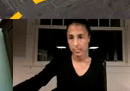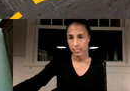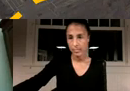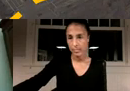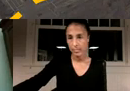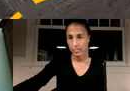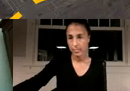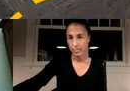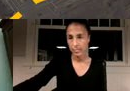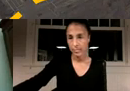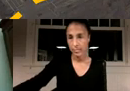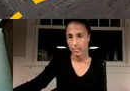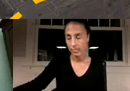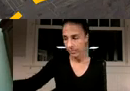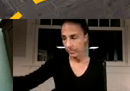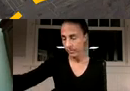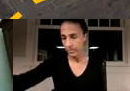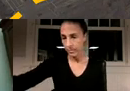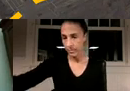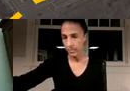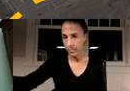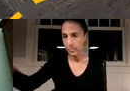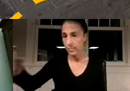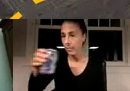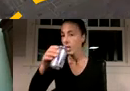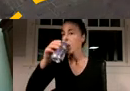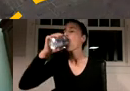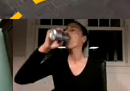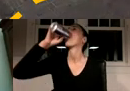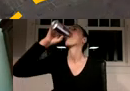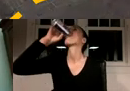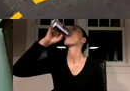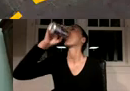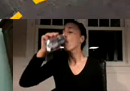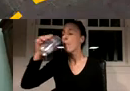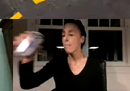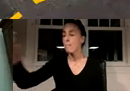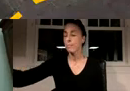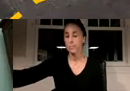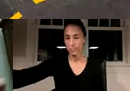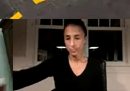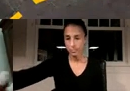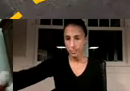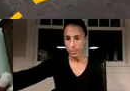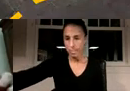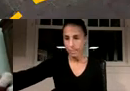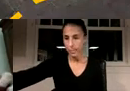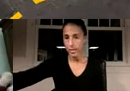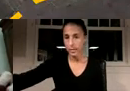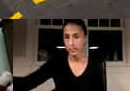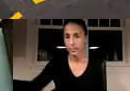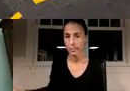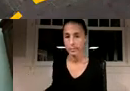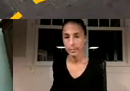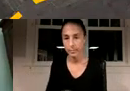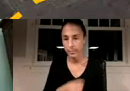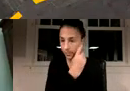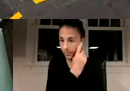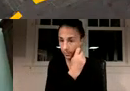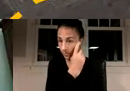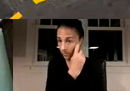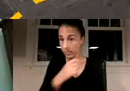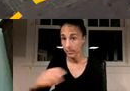Street. I think someone is maybe unmuted, so if everyone could please mute. I was getting a little